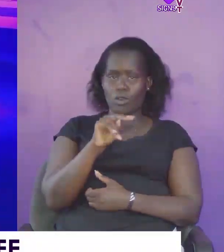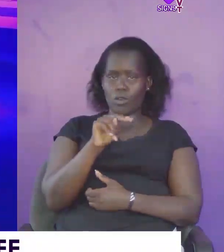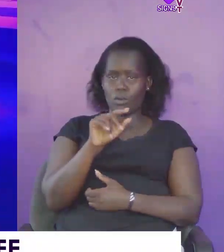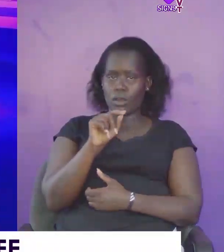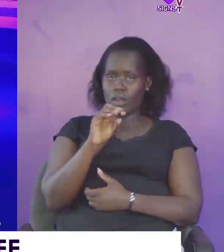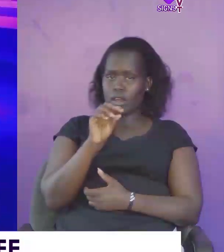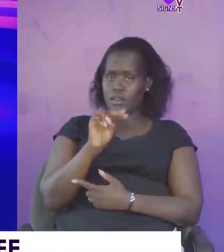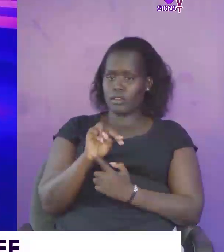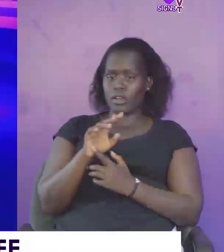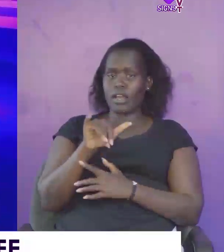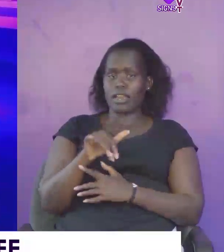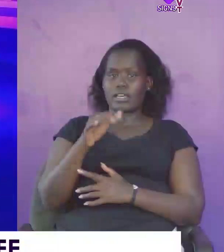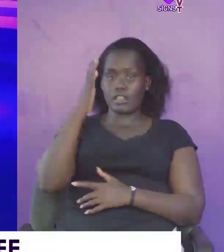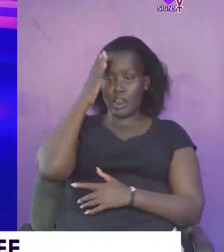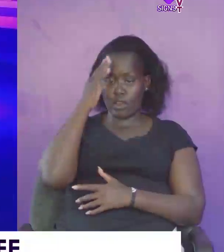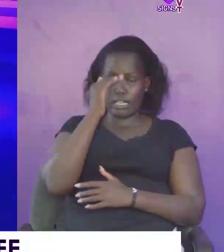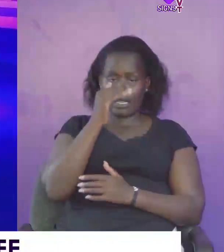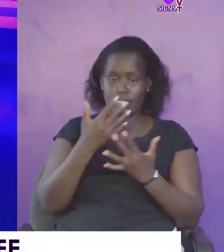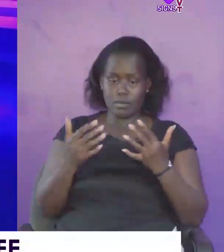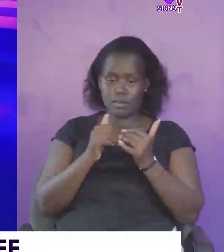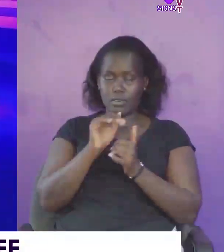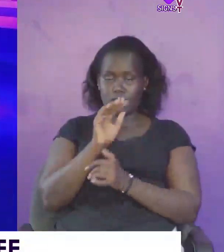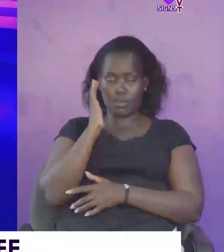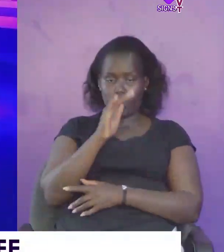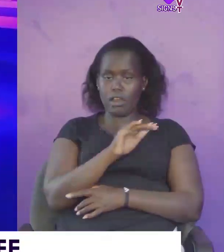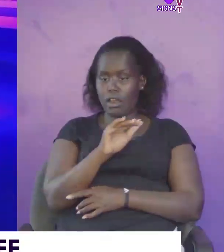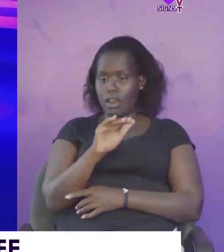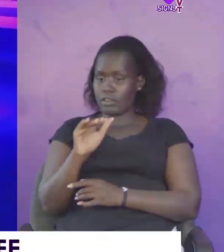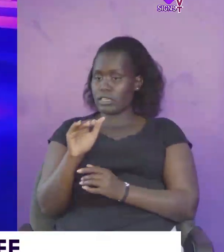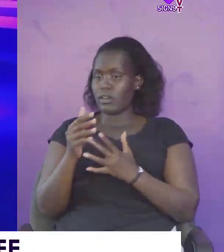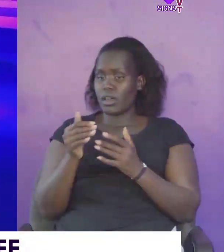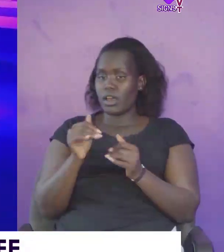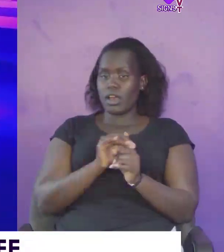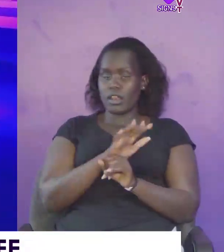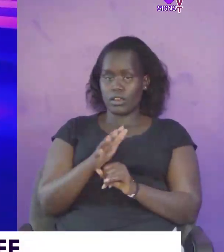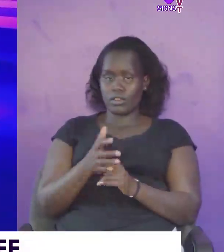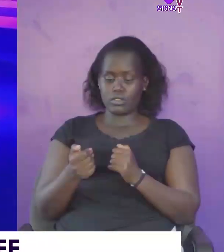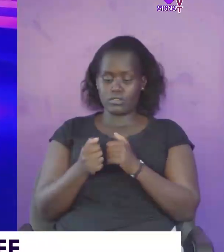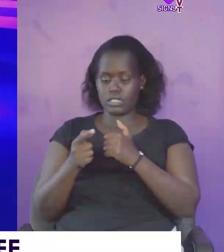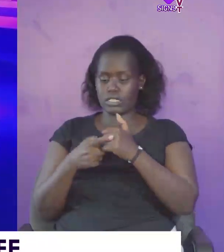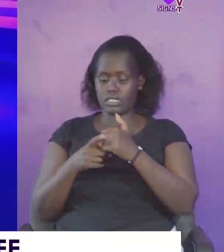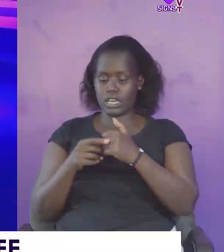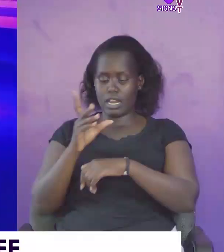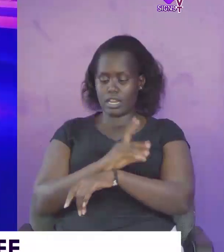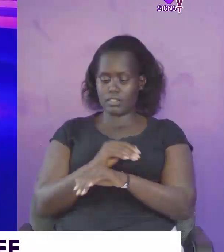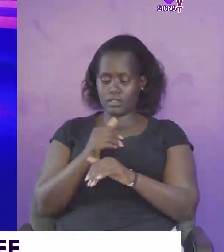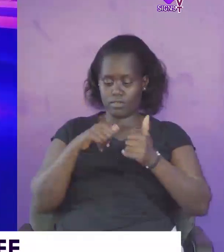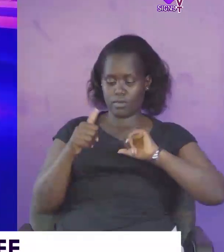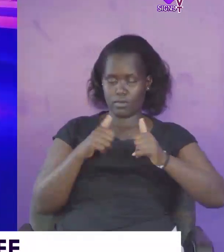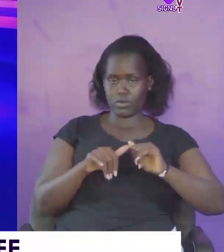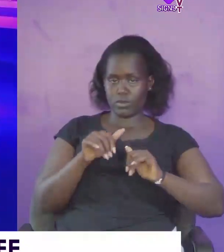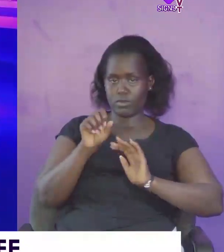consciousness is something that I will urge in course of the 16 days of activism, that if